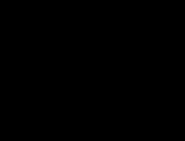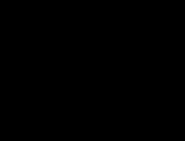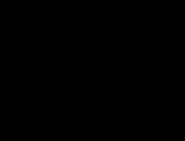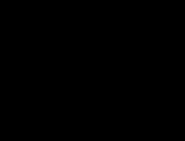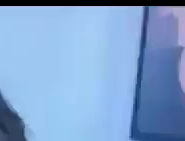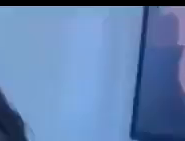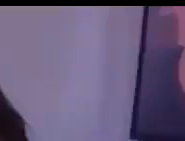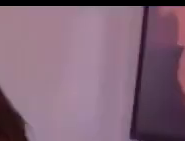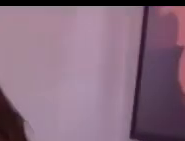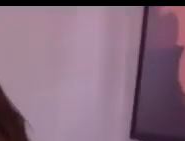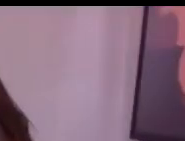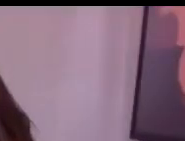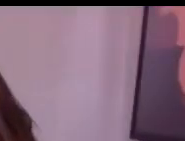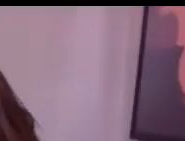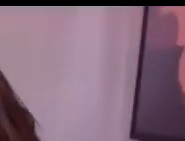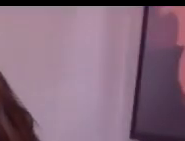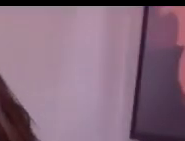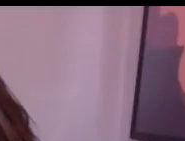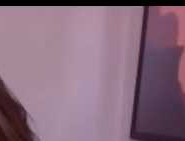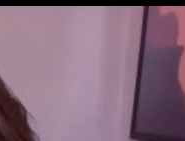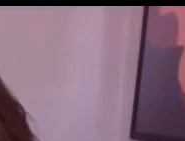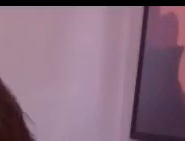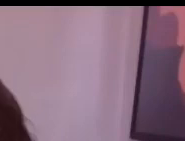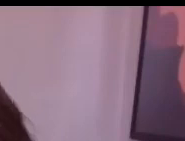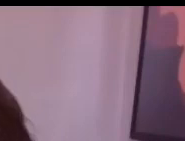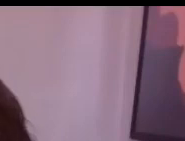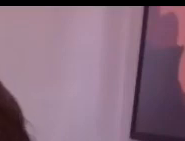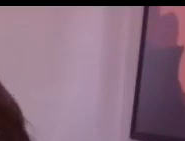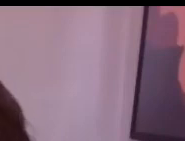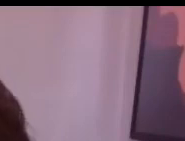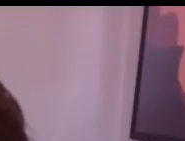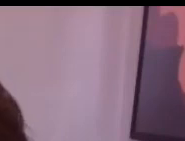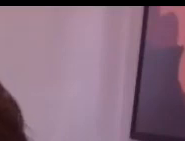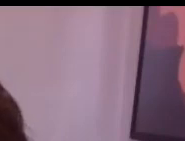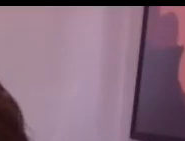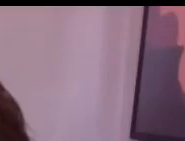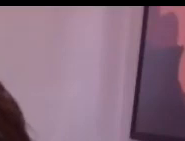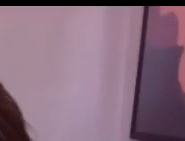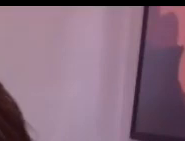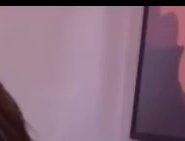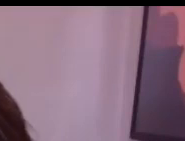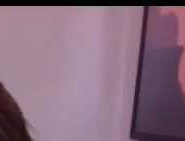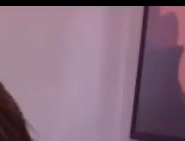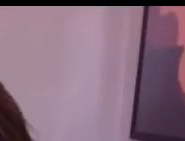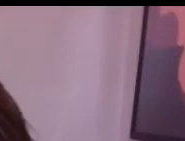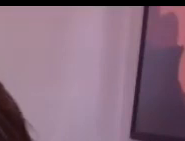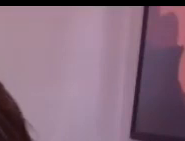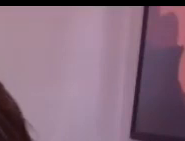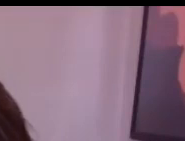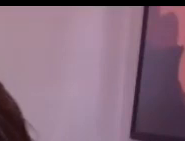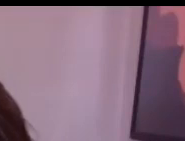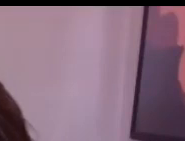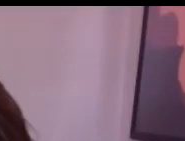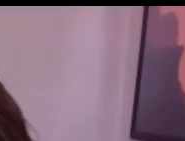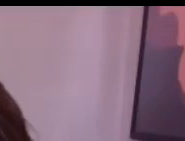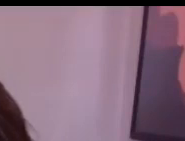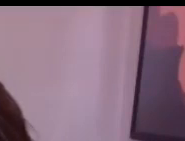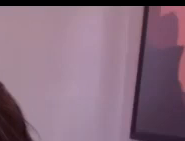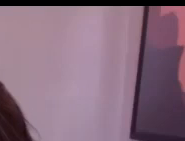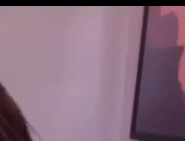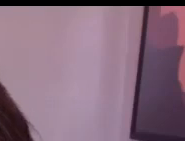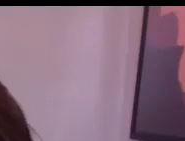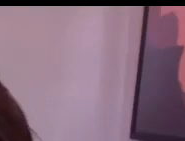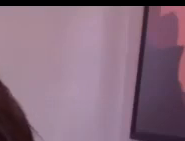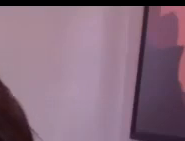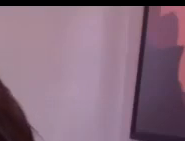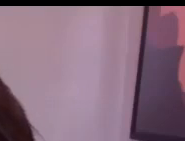of getting an interpreter or a translation, what do you think is a reasonable timeline for someone to